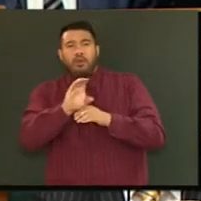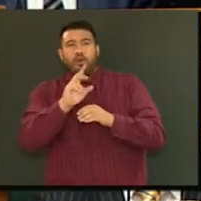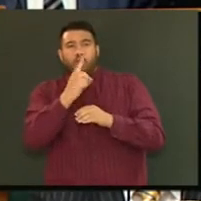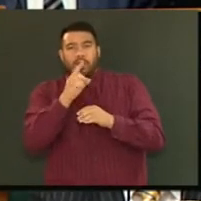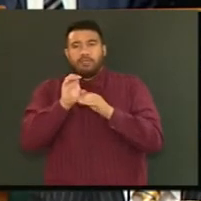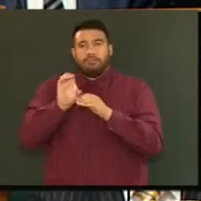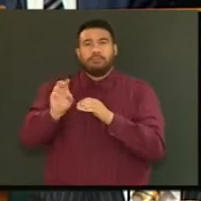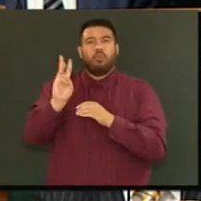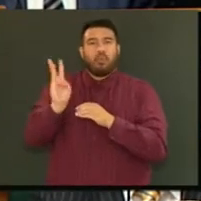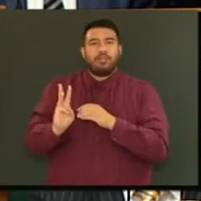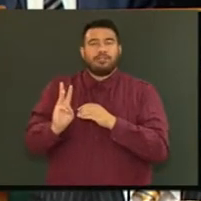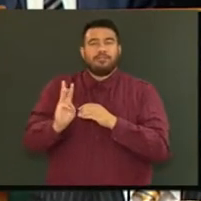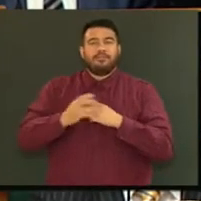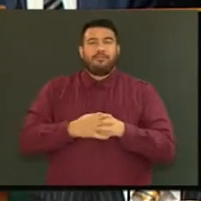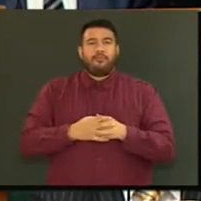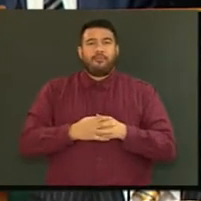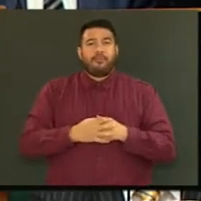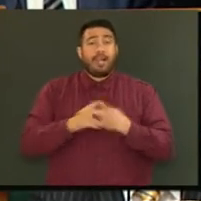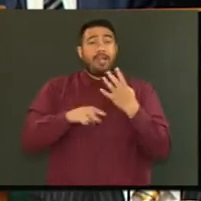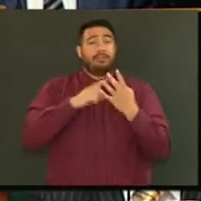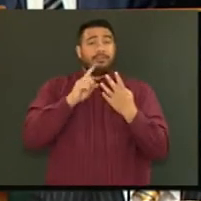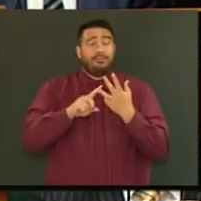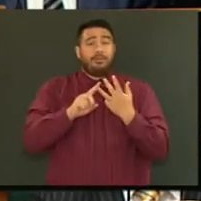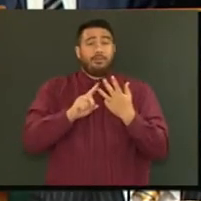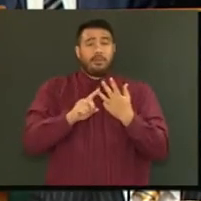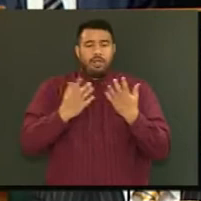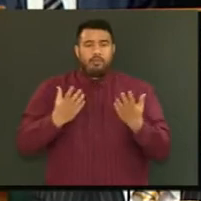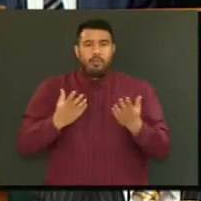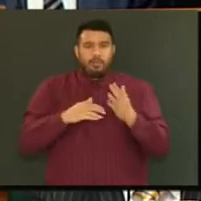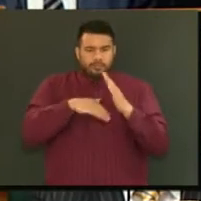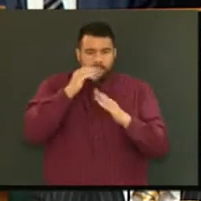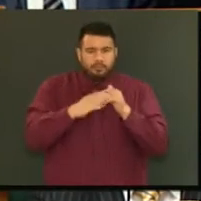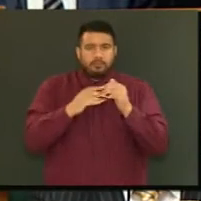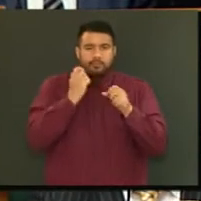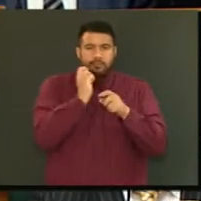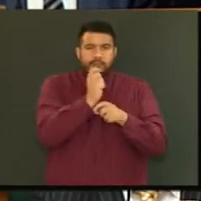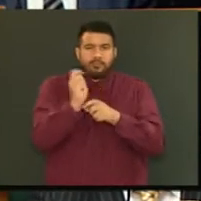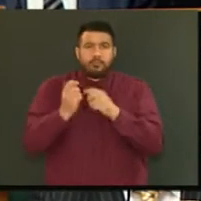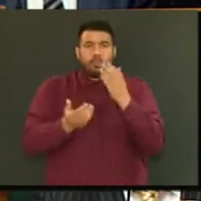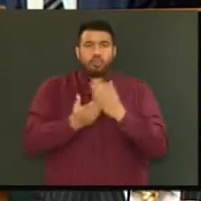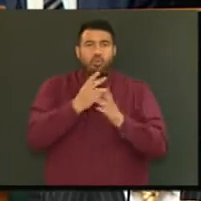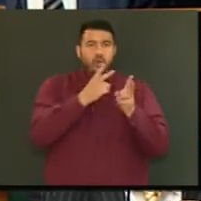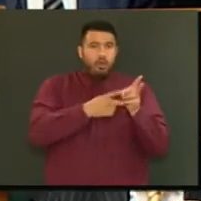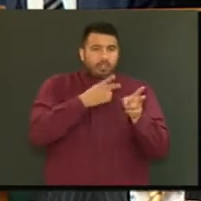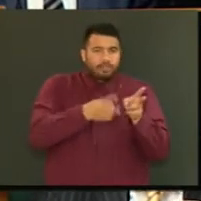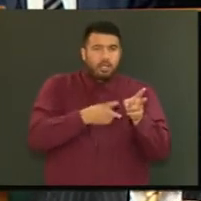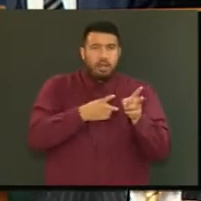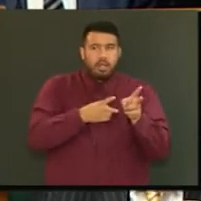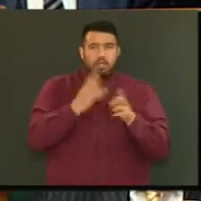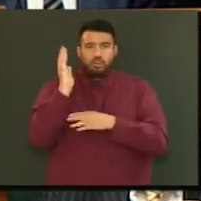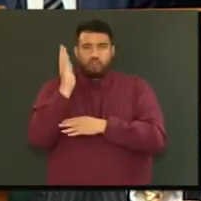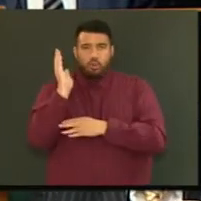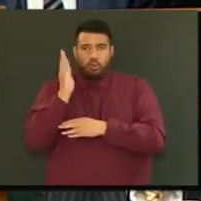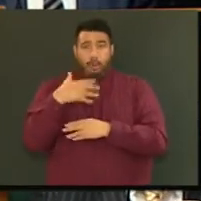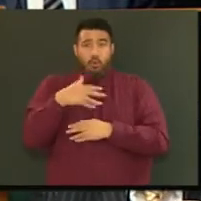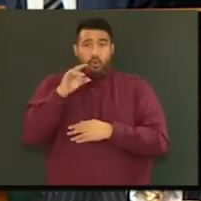and Wellington. And we are in the process of building more new hospitals and schools than New Zealand has seen in